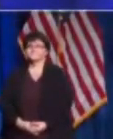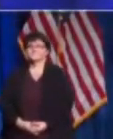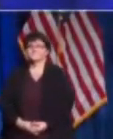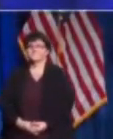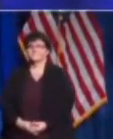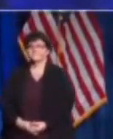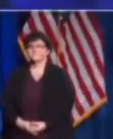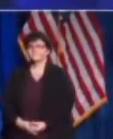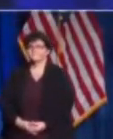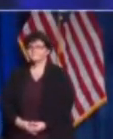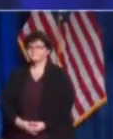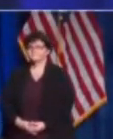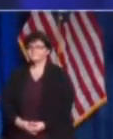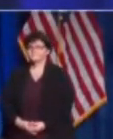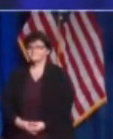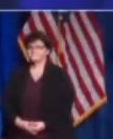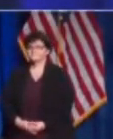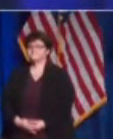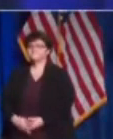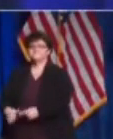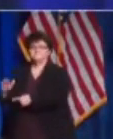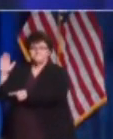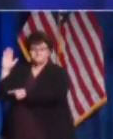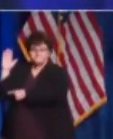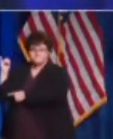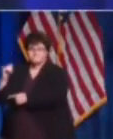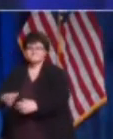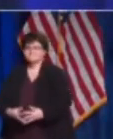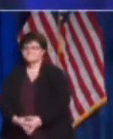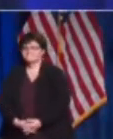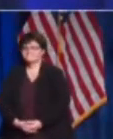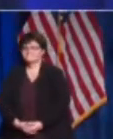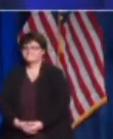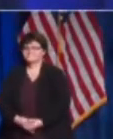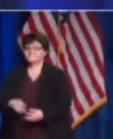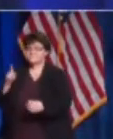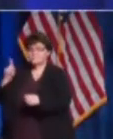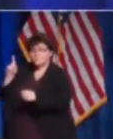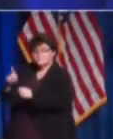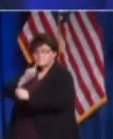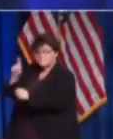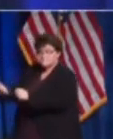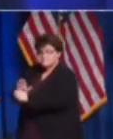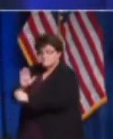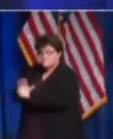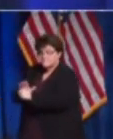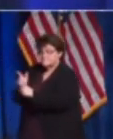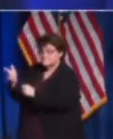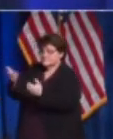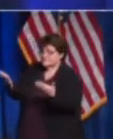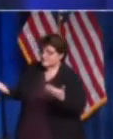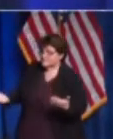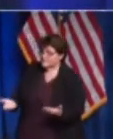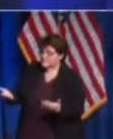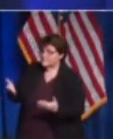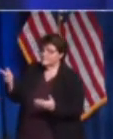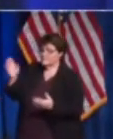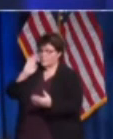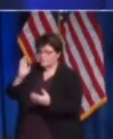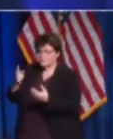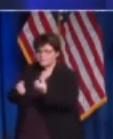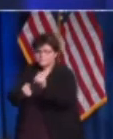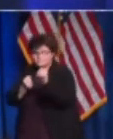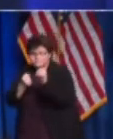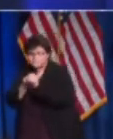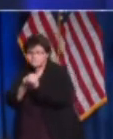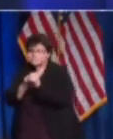Attorney Russell, please raise your right hand. Do you solemnly swear or affirm, as the case may be, that you will support the Constitution of the